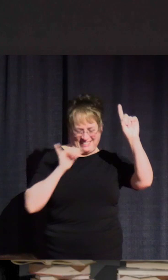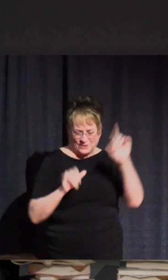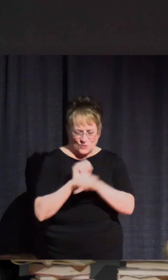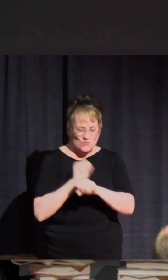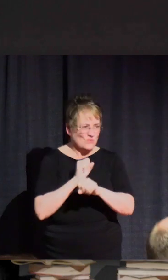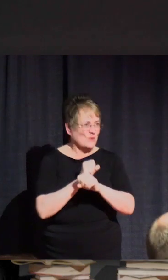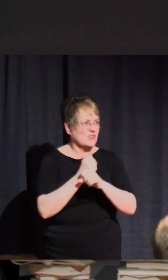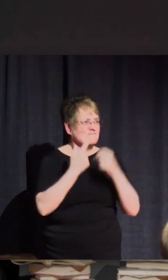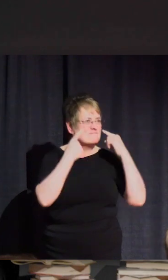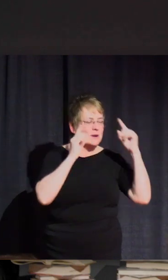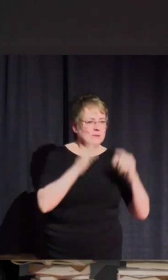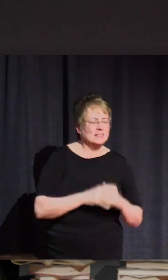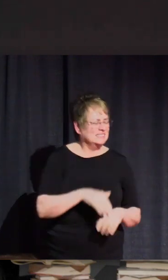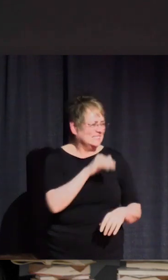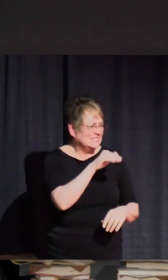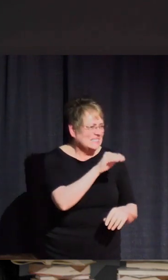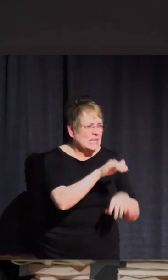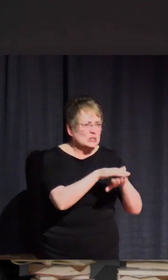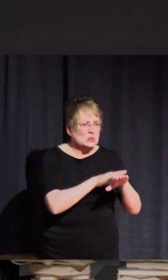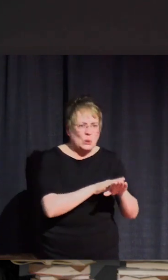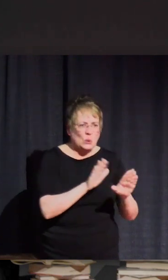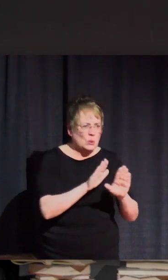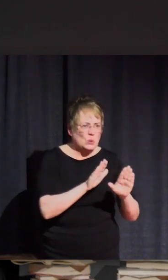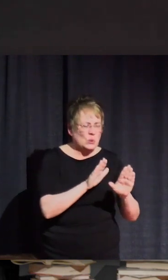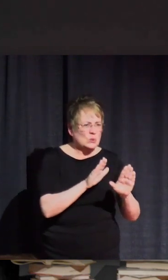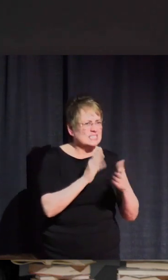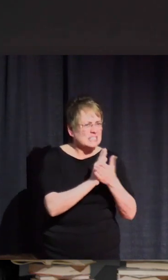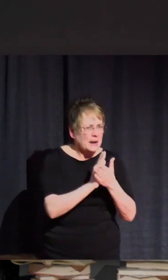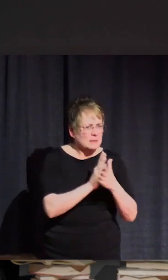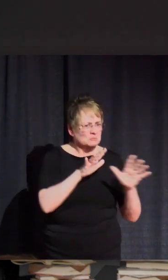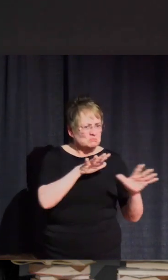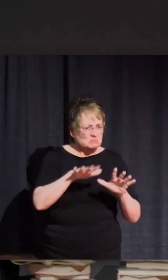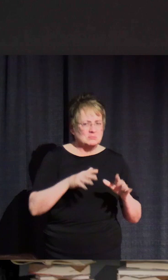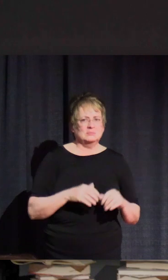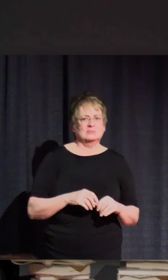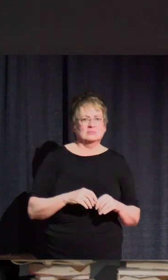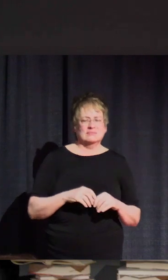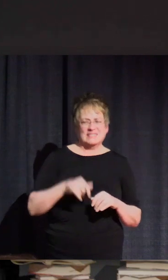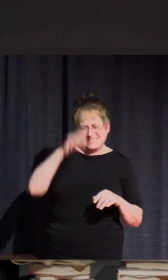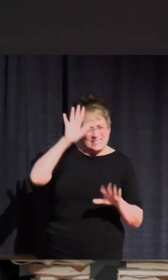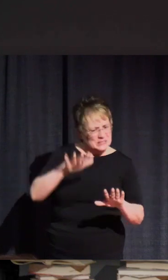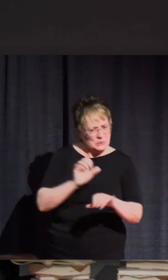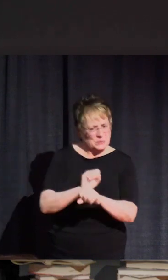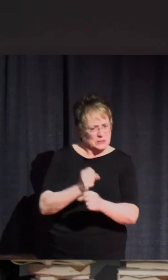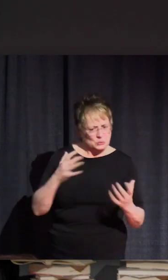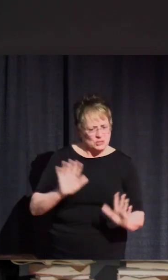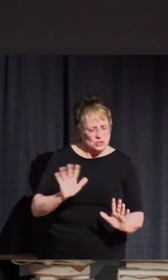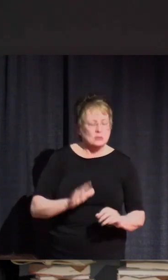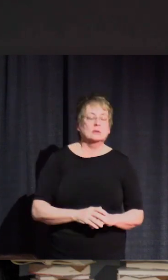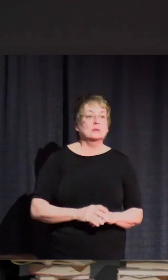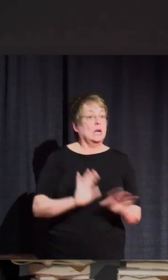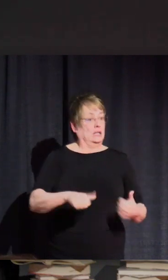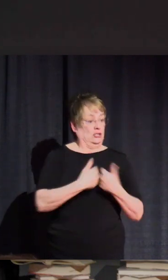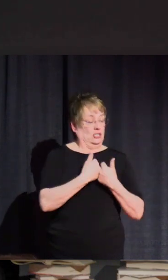My parents would tell me, hey, Woodrie, slow down. Smell the roses. My dad, don't work so hard, kiddo. But the